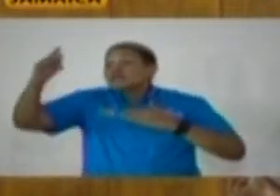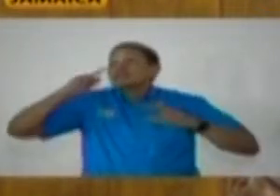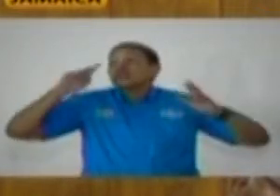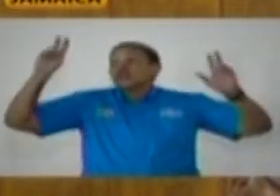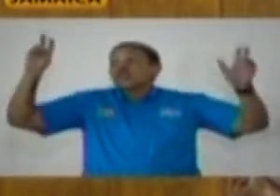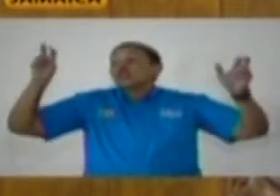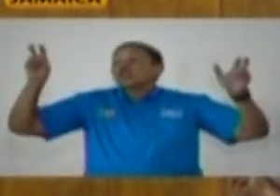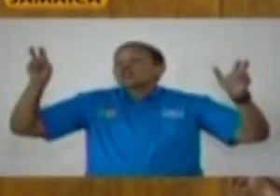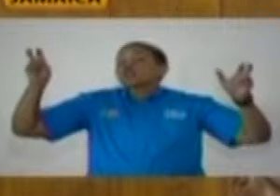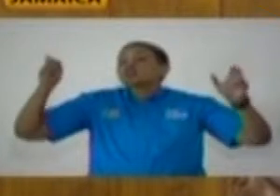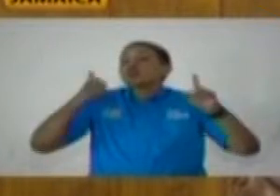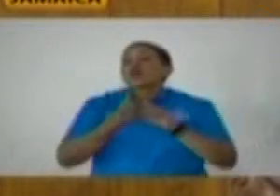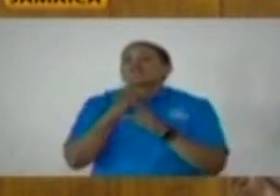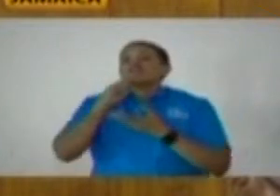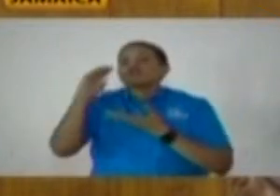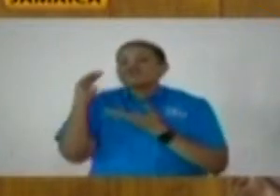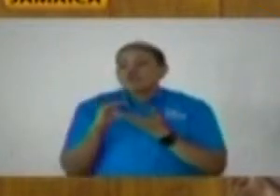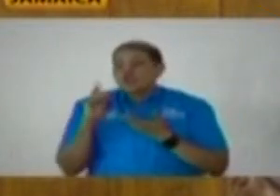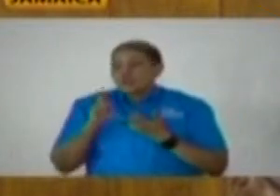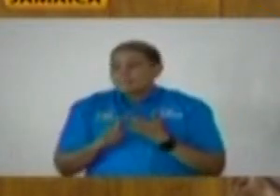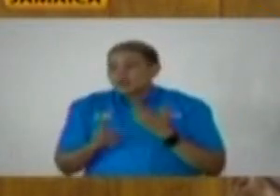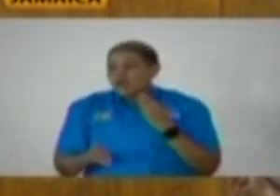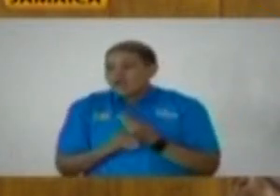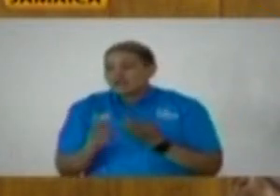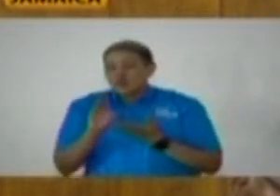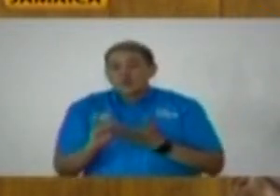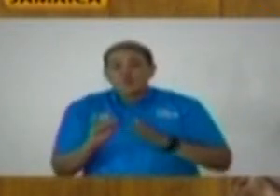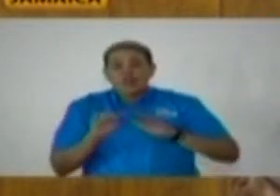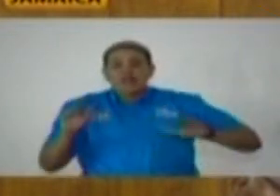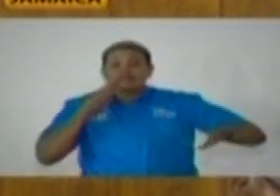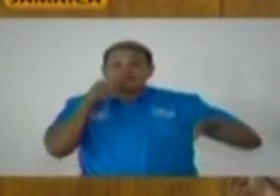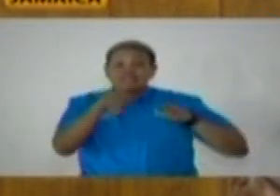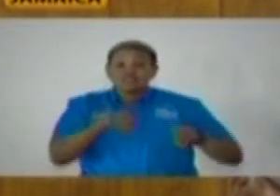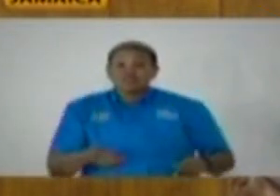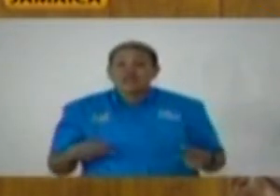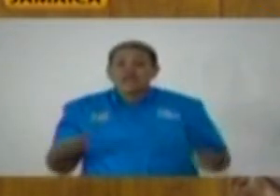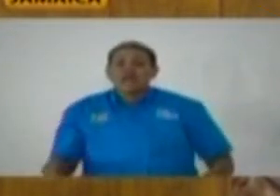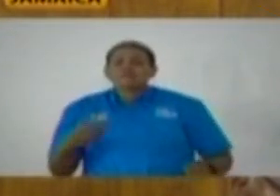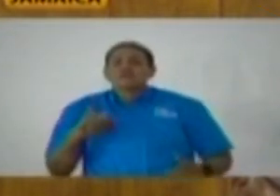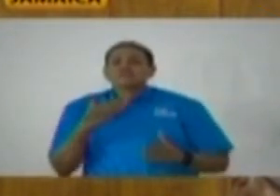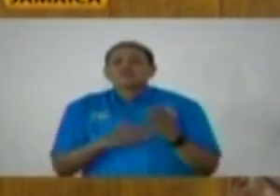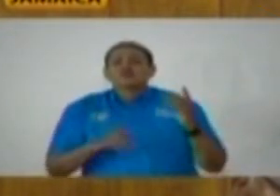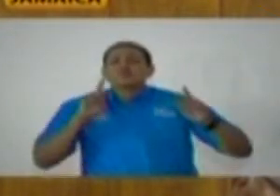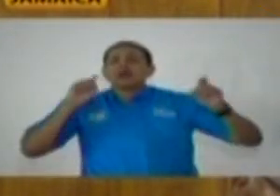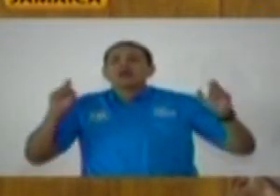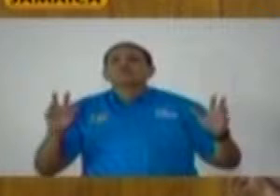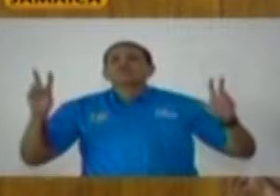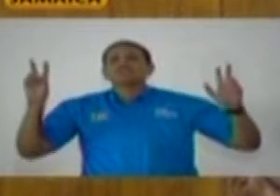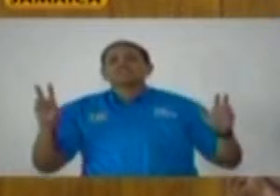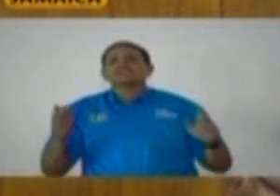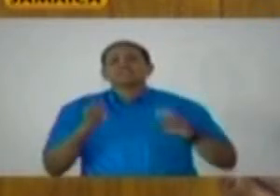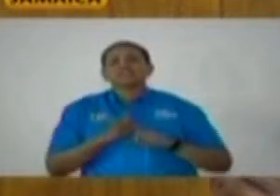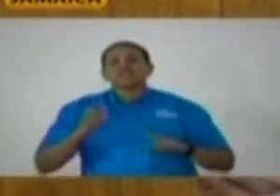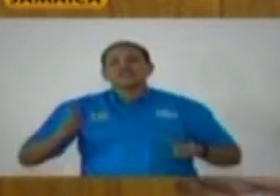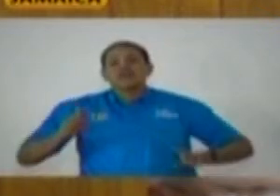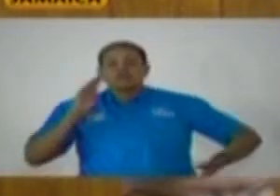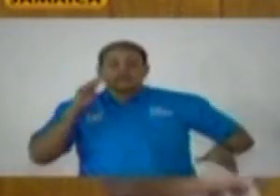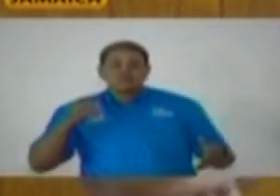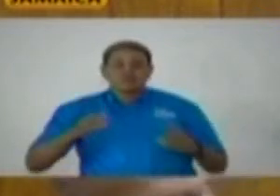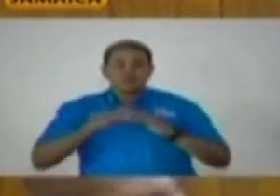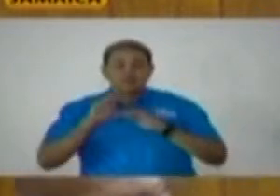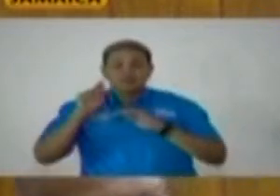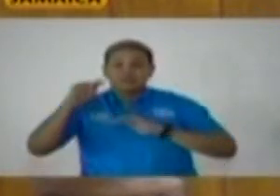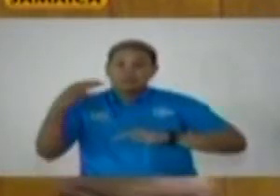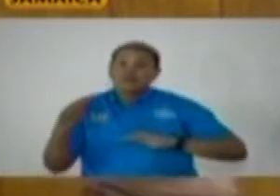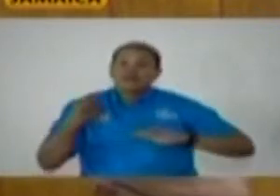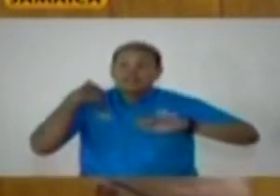issue of the reduction and the low levels of spending, there are some administrative issues that have to be addressed with PATH.